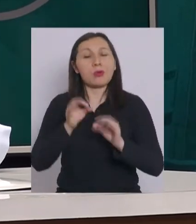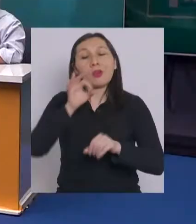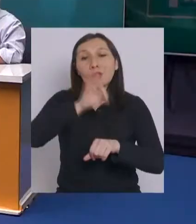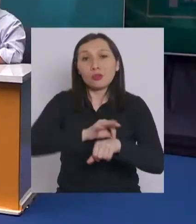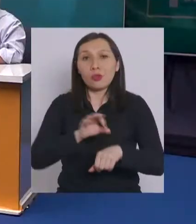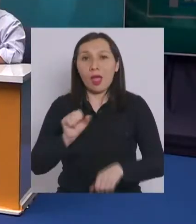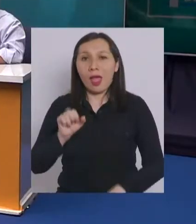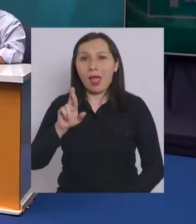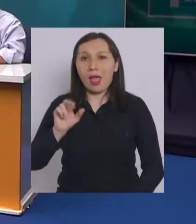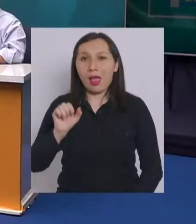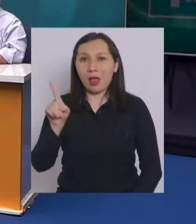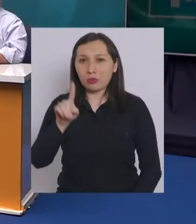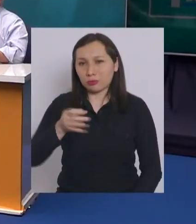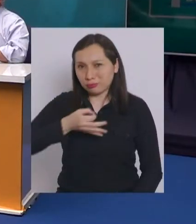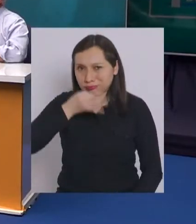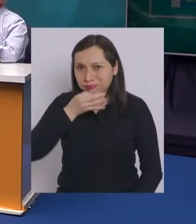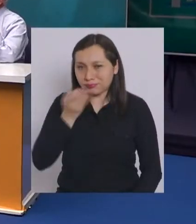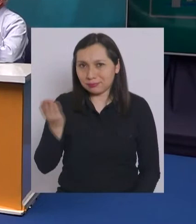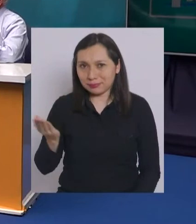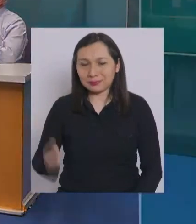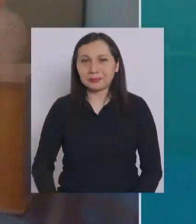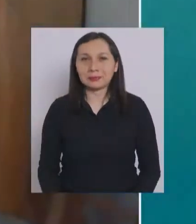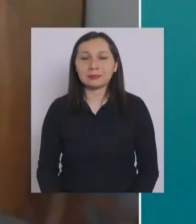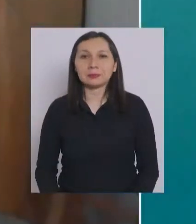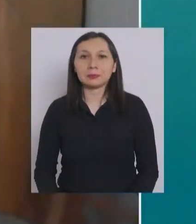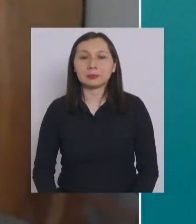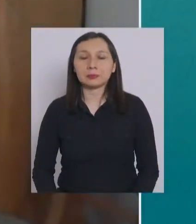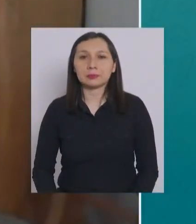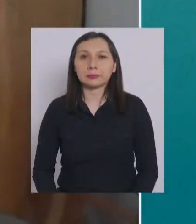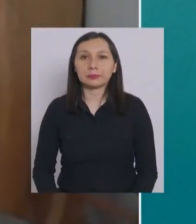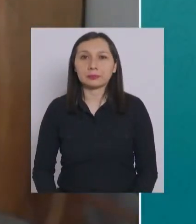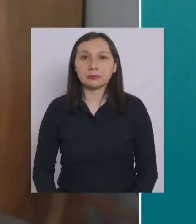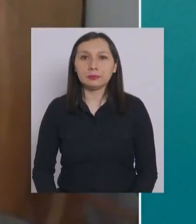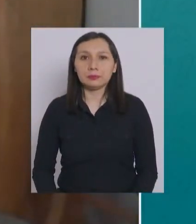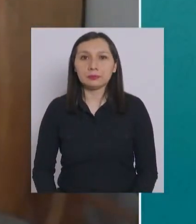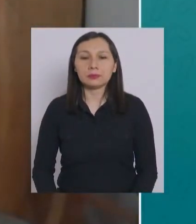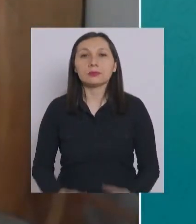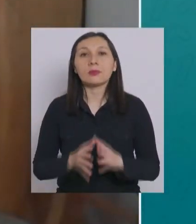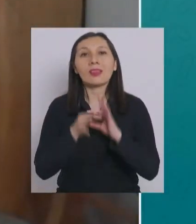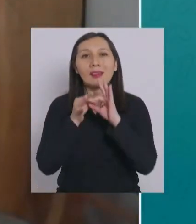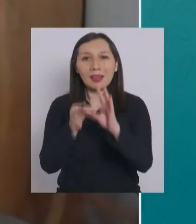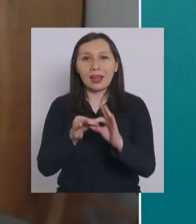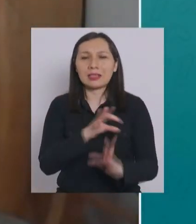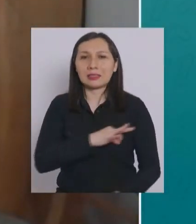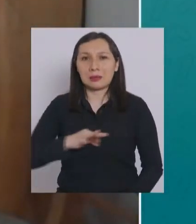by the Ministry of Health in Chile. Dr. Arauz, you have the floor.